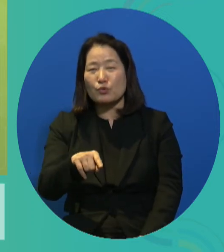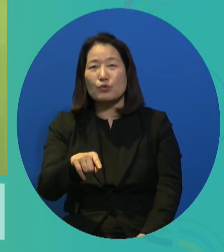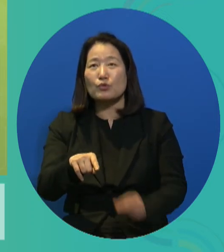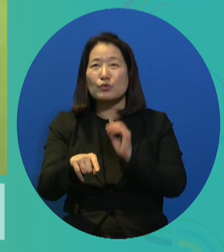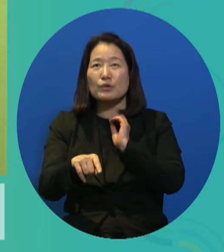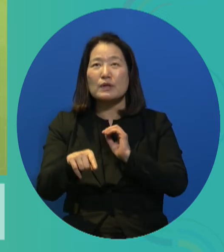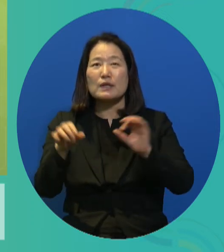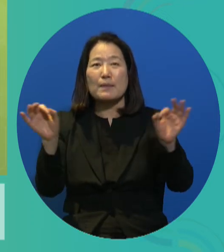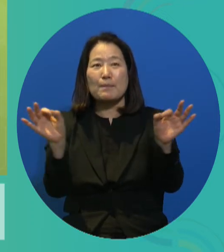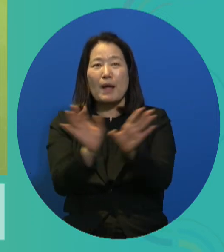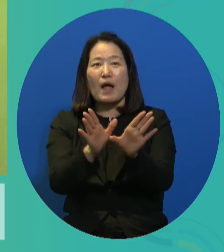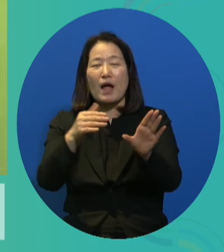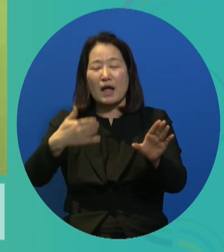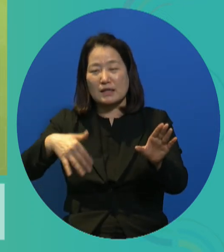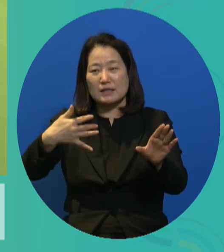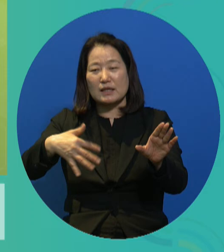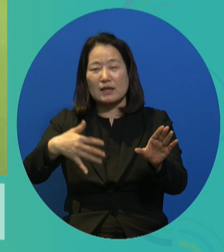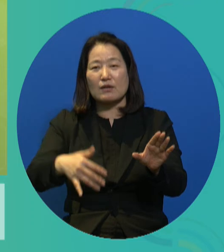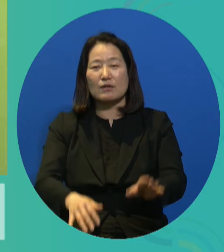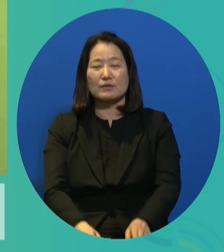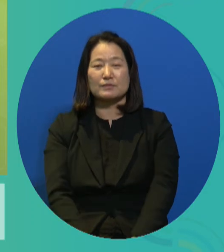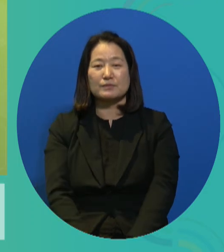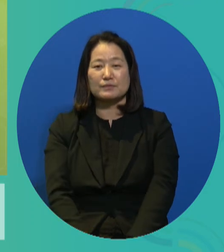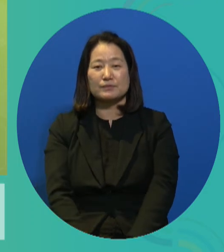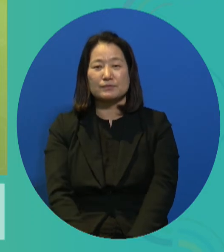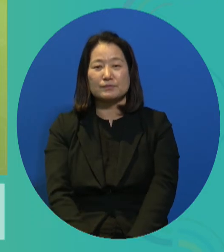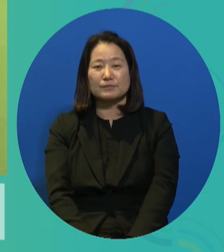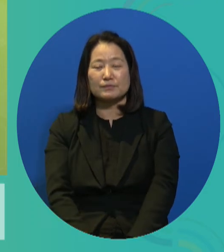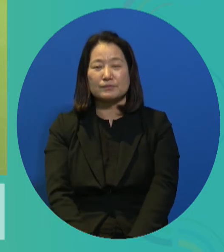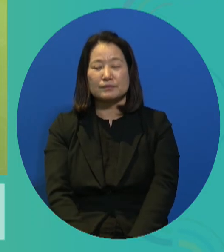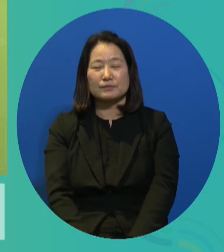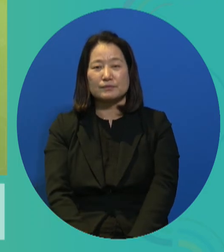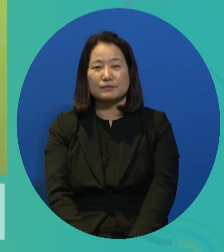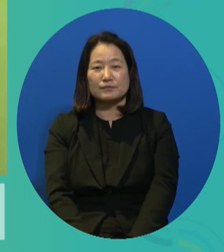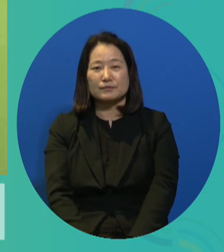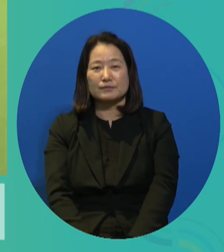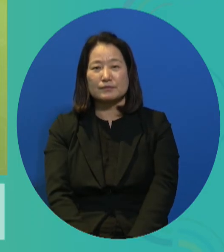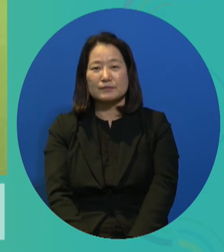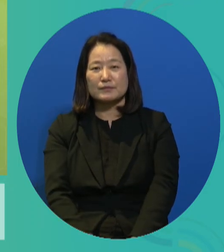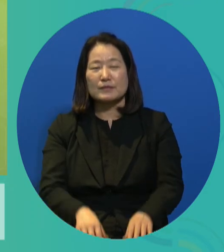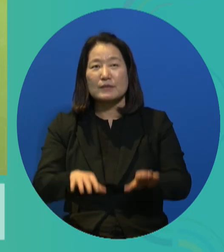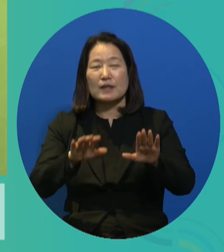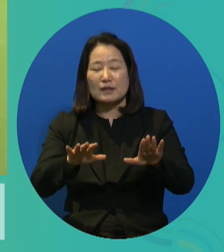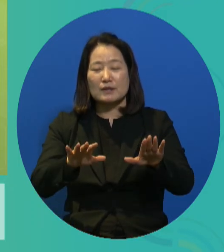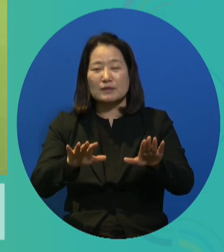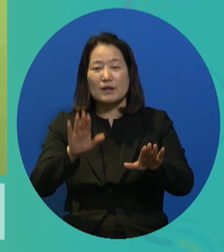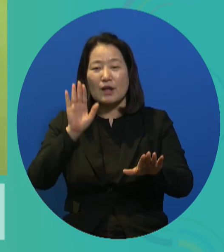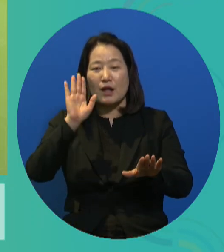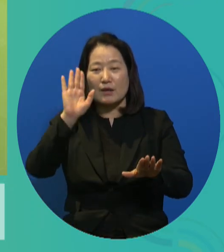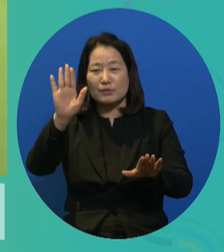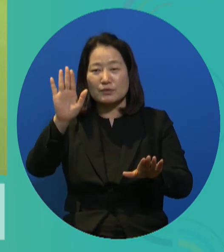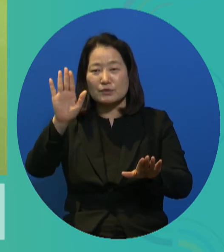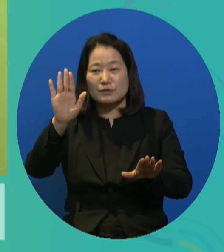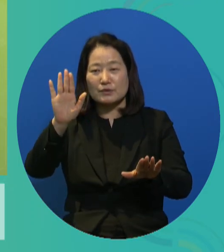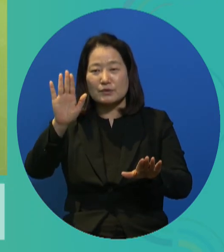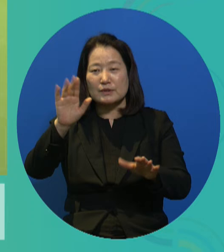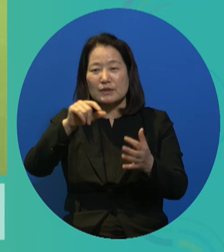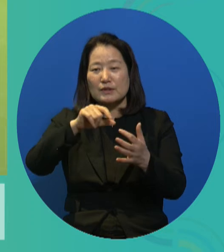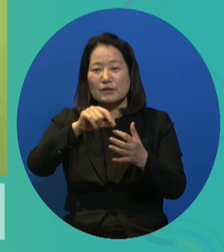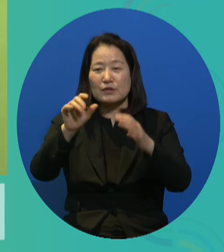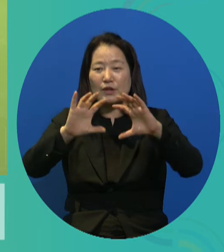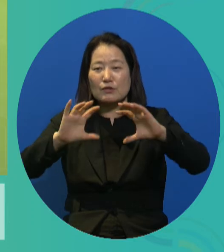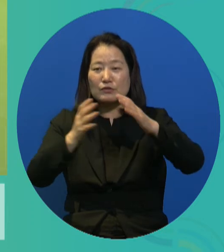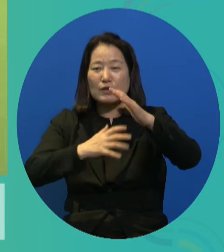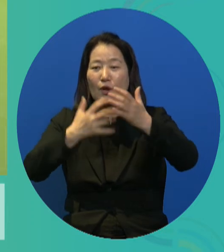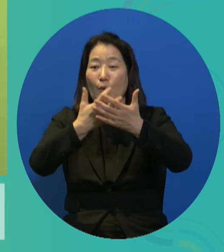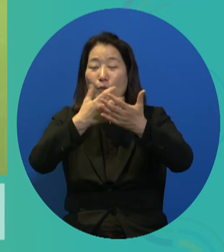most kinds of basic mechanisms. For example, we have a grading system in place that we have called for eradication, which has not